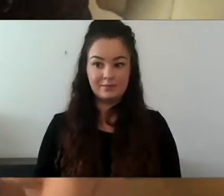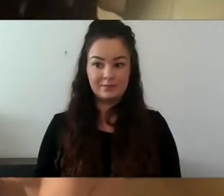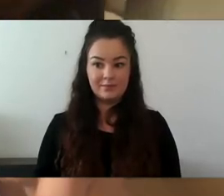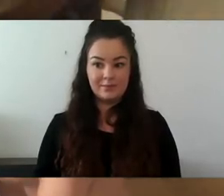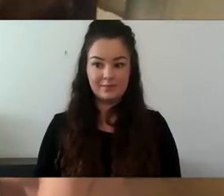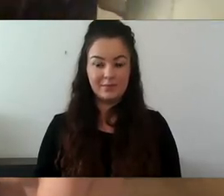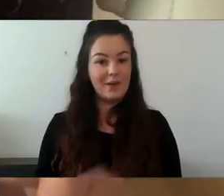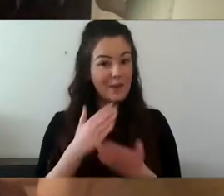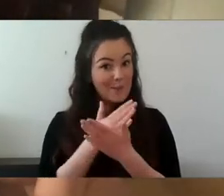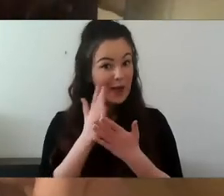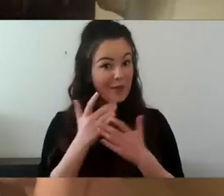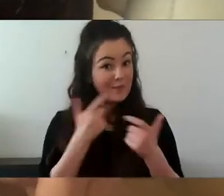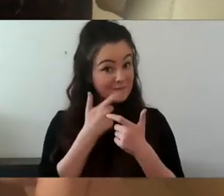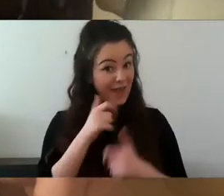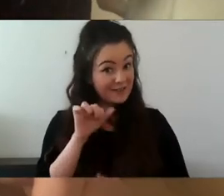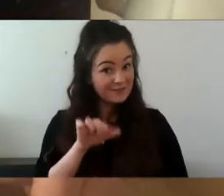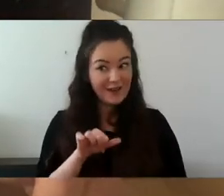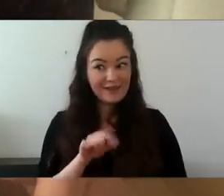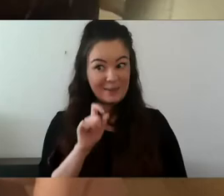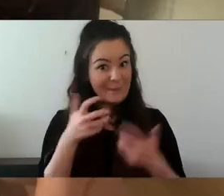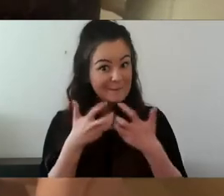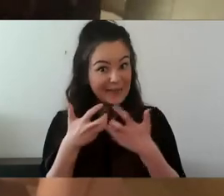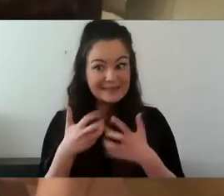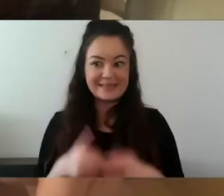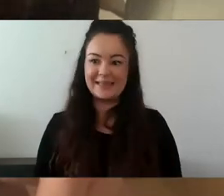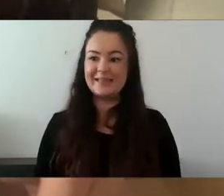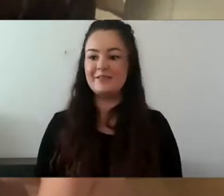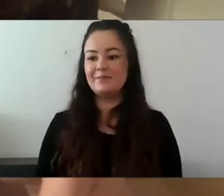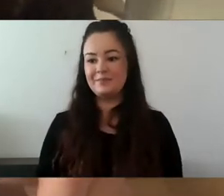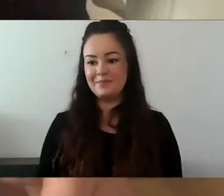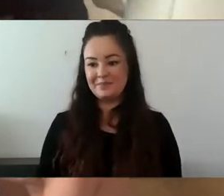I guess that's part of it, isn't it?